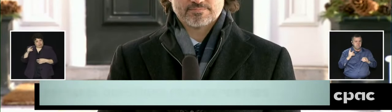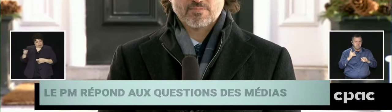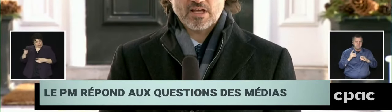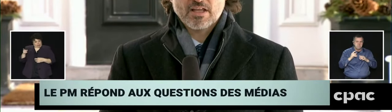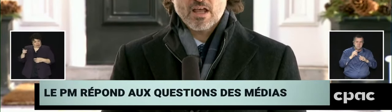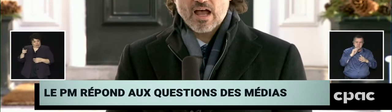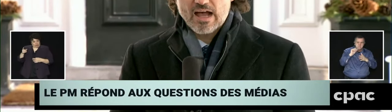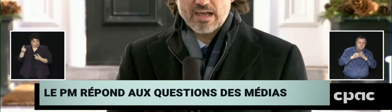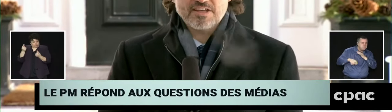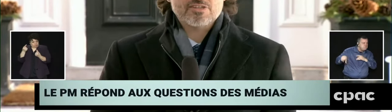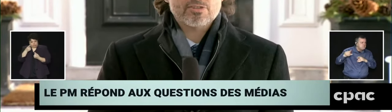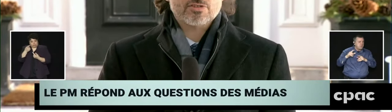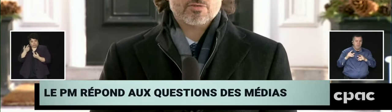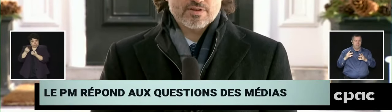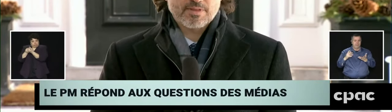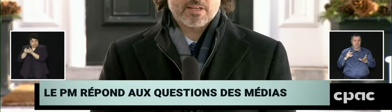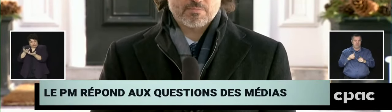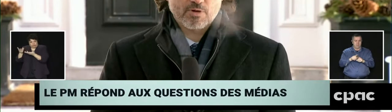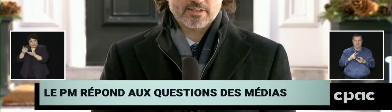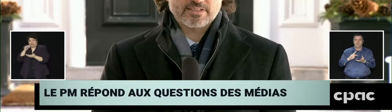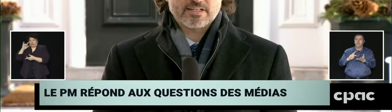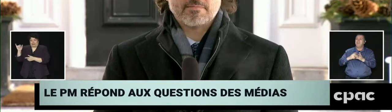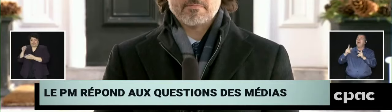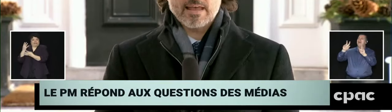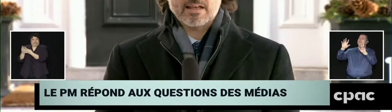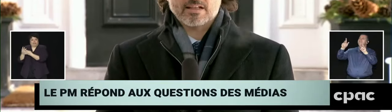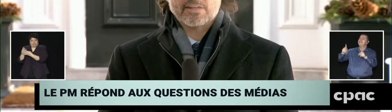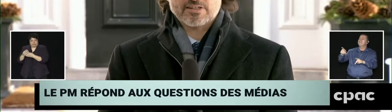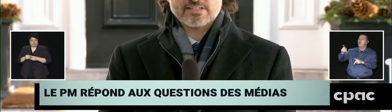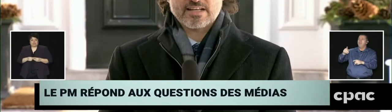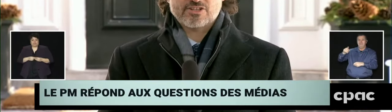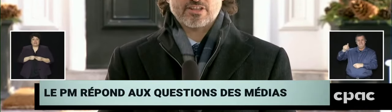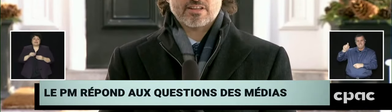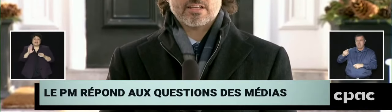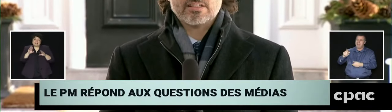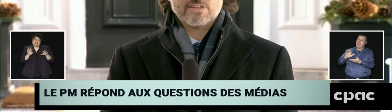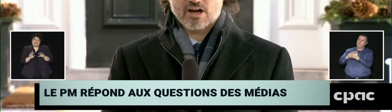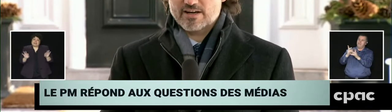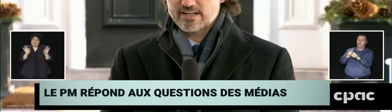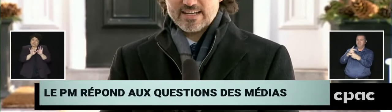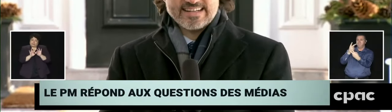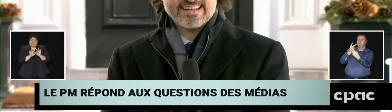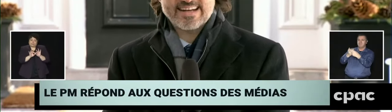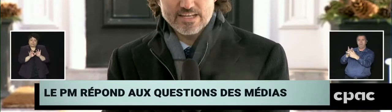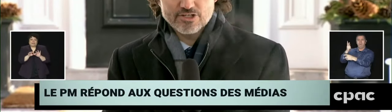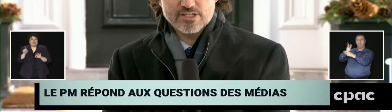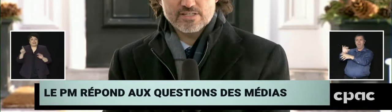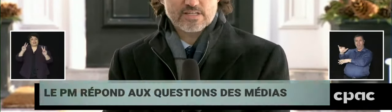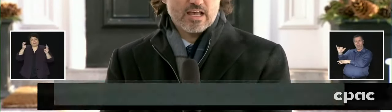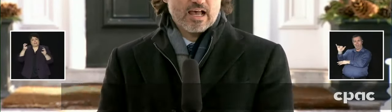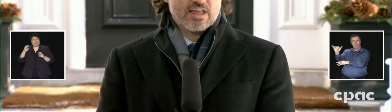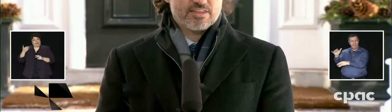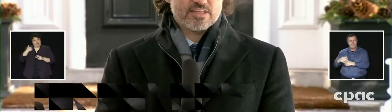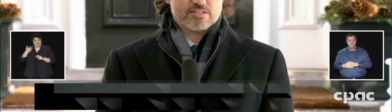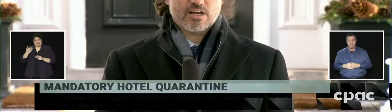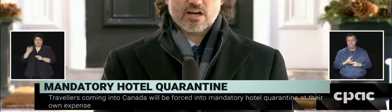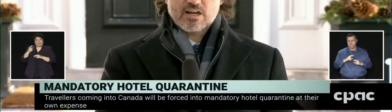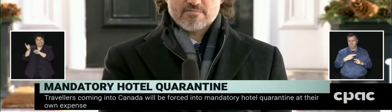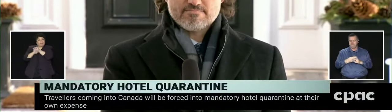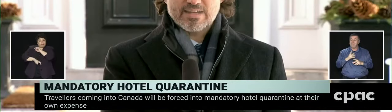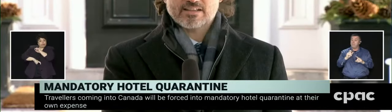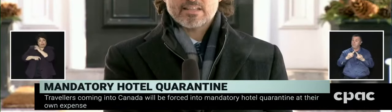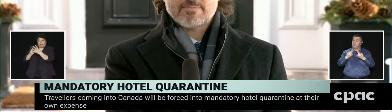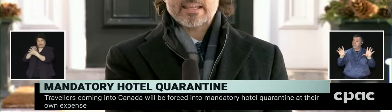prison? I think it's extremely important to make a clear distinction that these aren't detentions. These